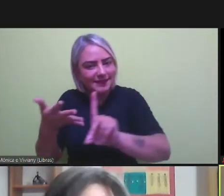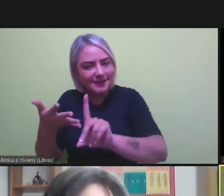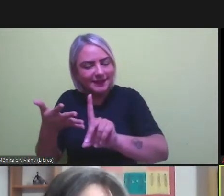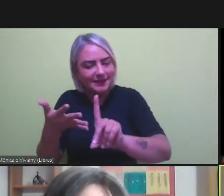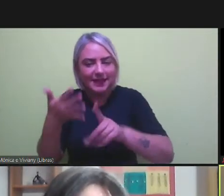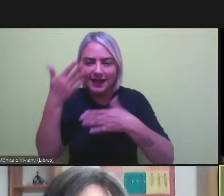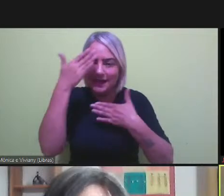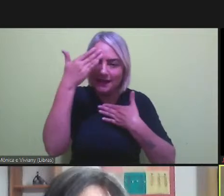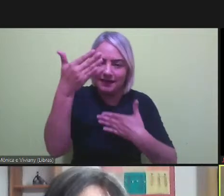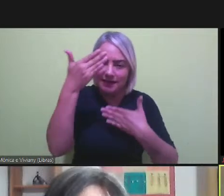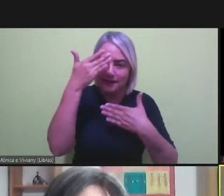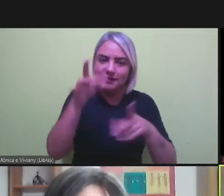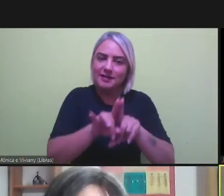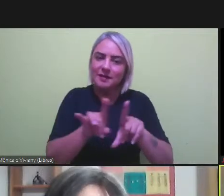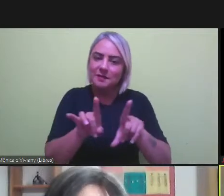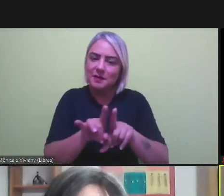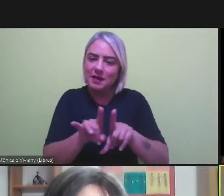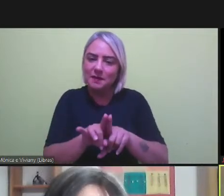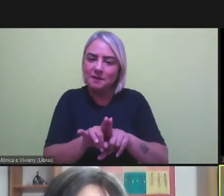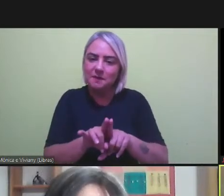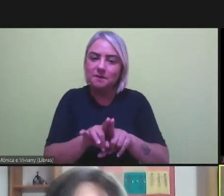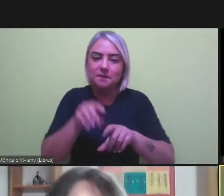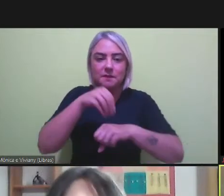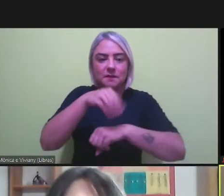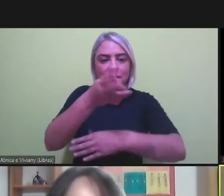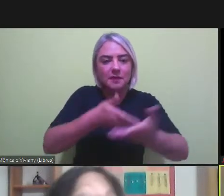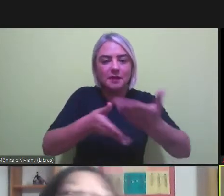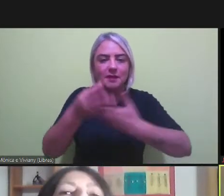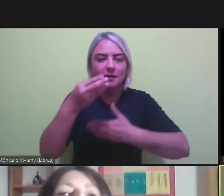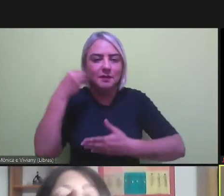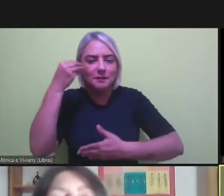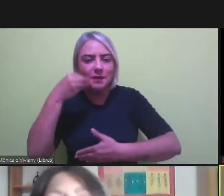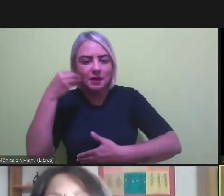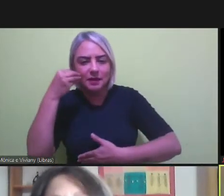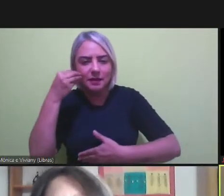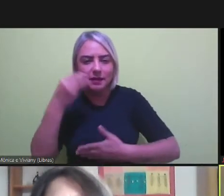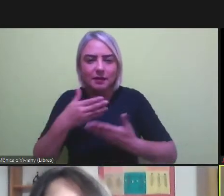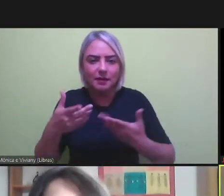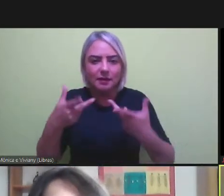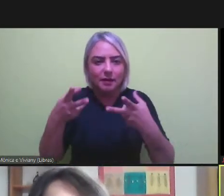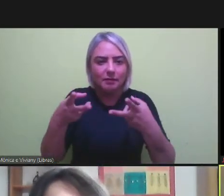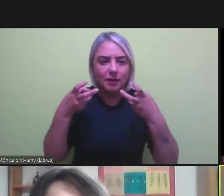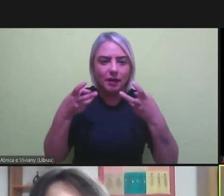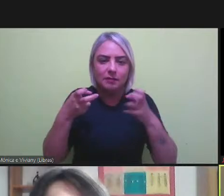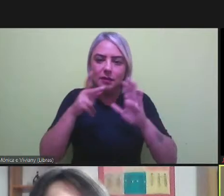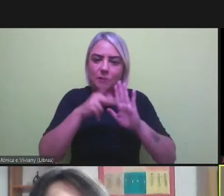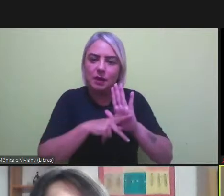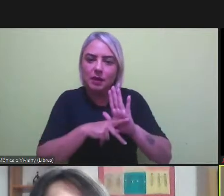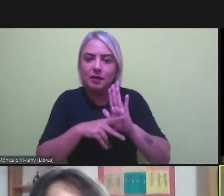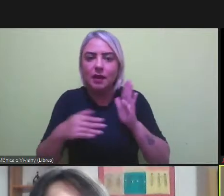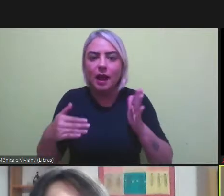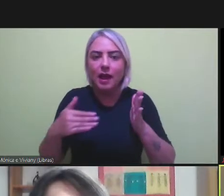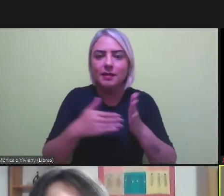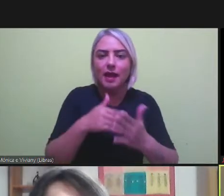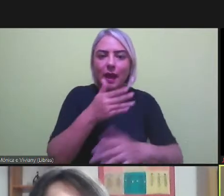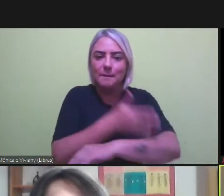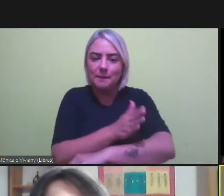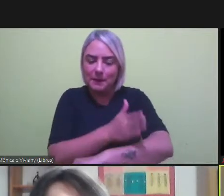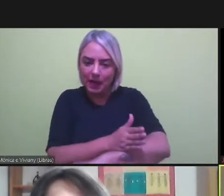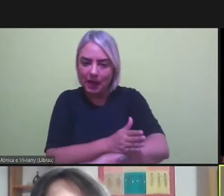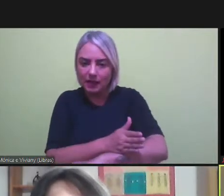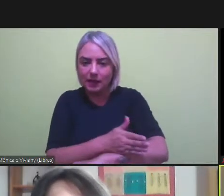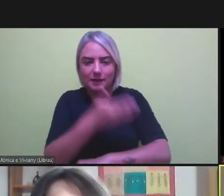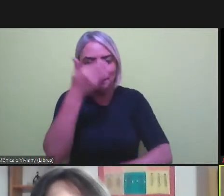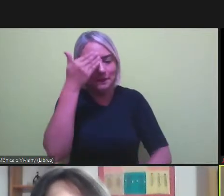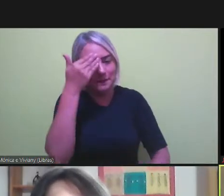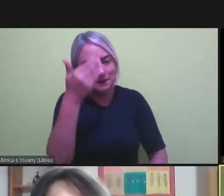praises here in the chat, thanking for the sharing of experiences from this perception from the plan until